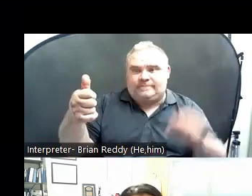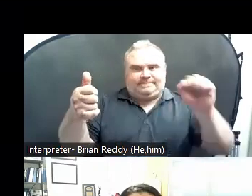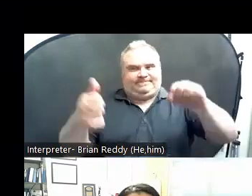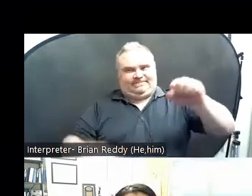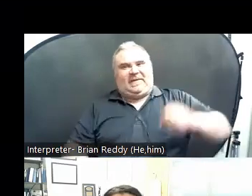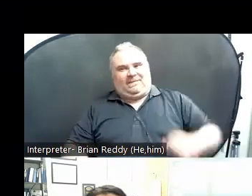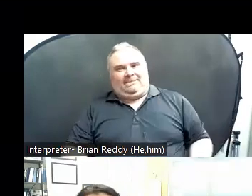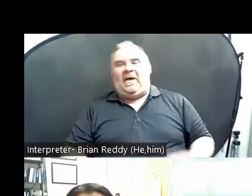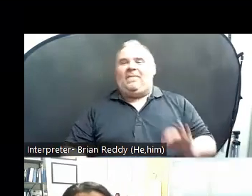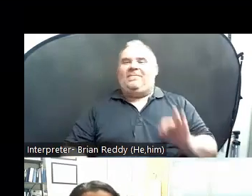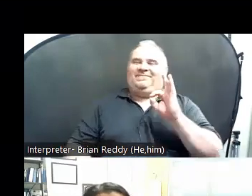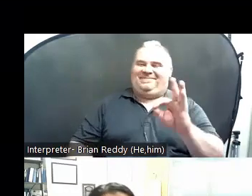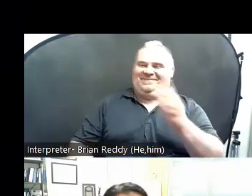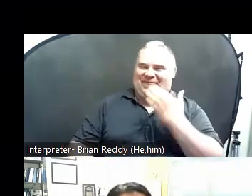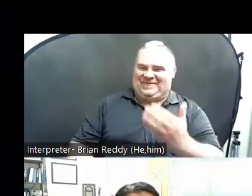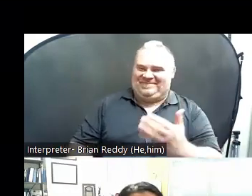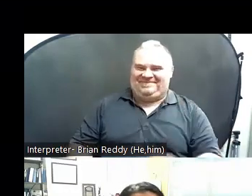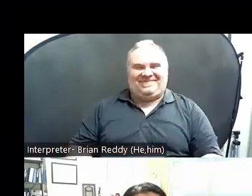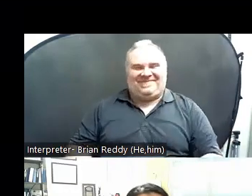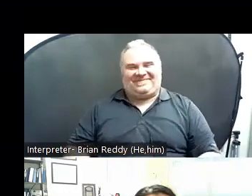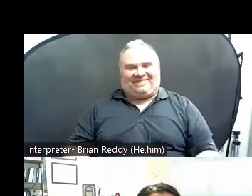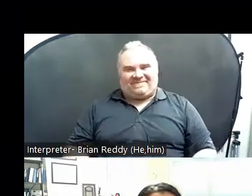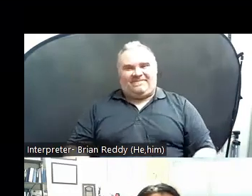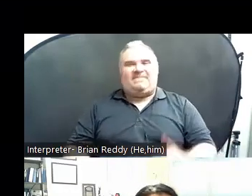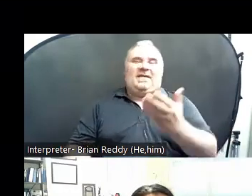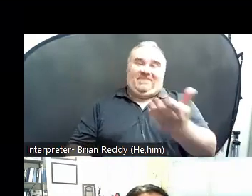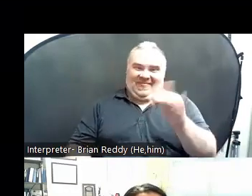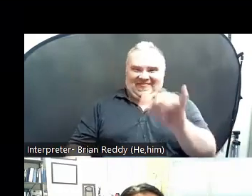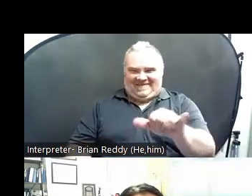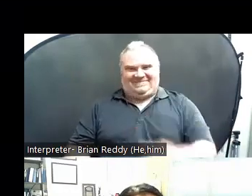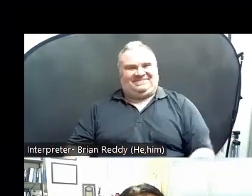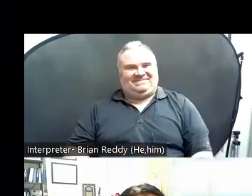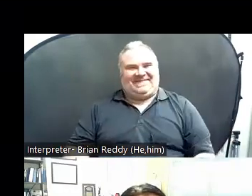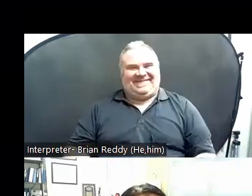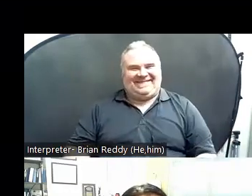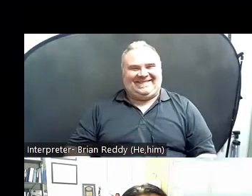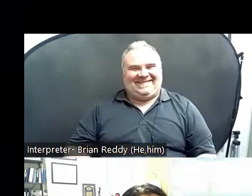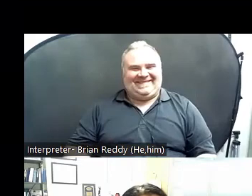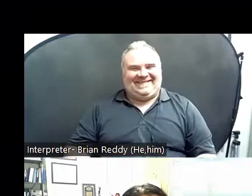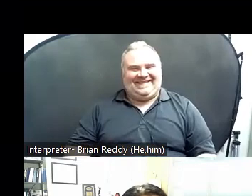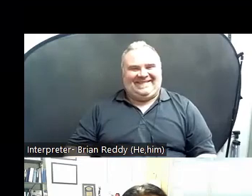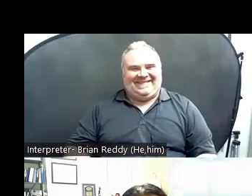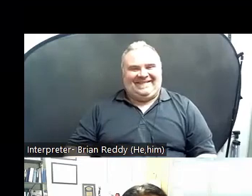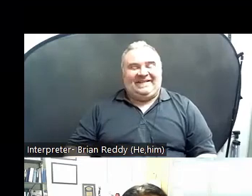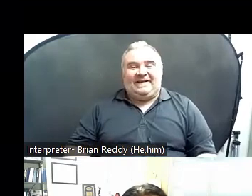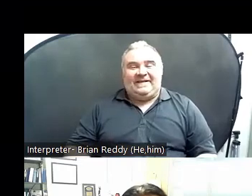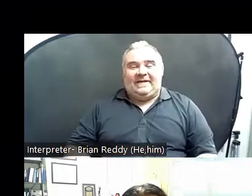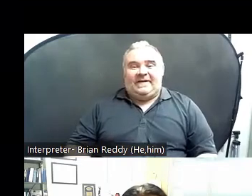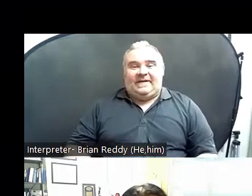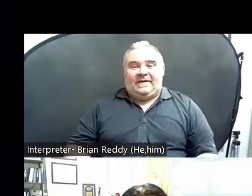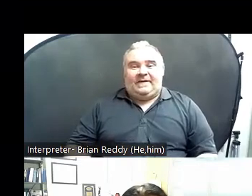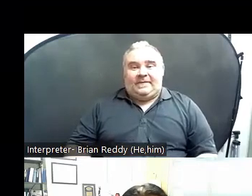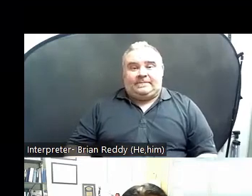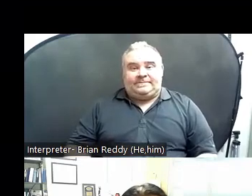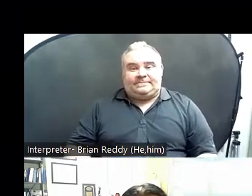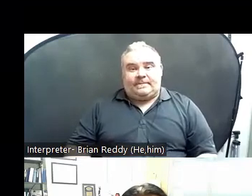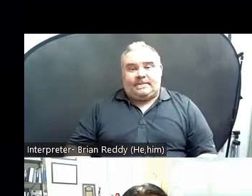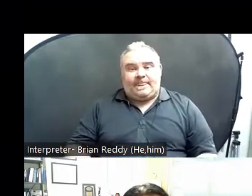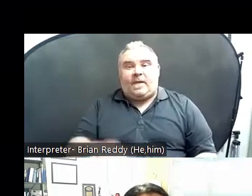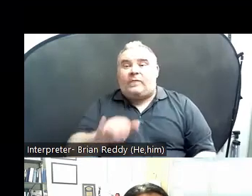we can see them. Okay, good. All right, good. So here is where I was. So we're really talking about the